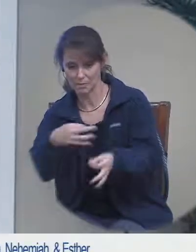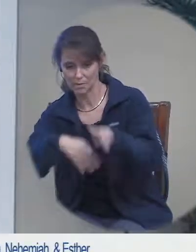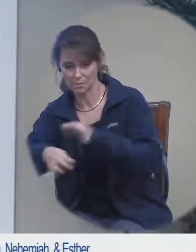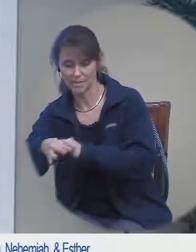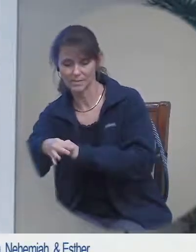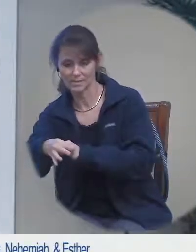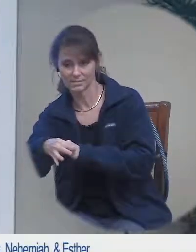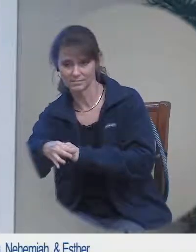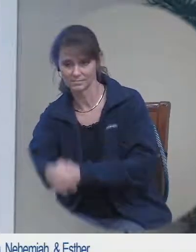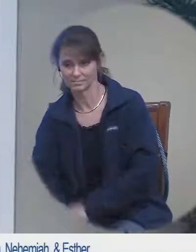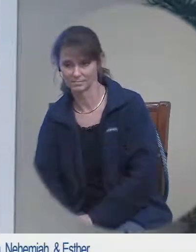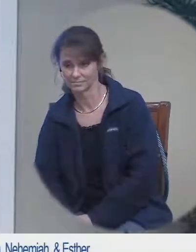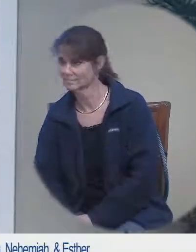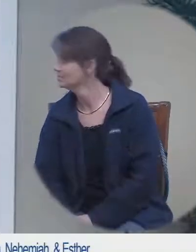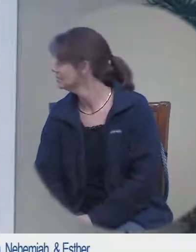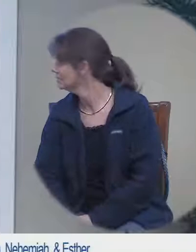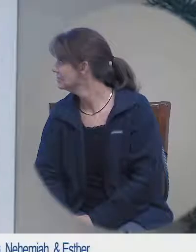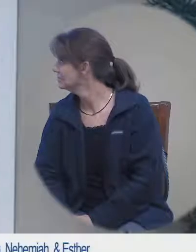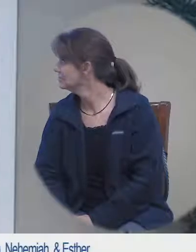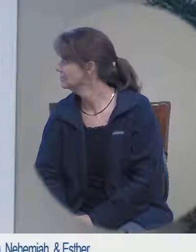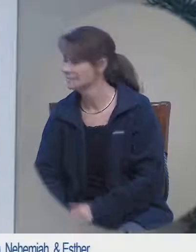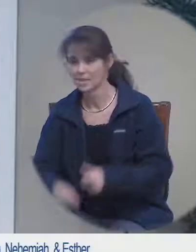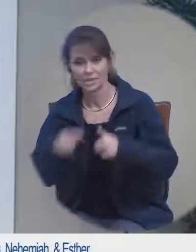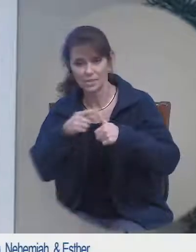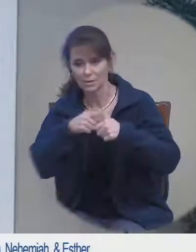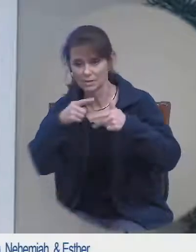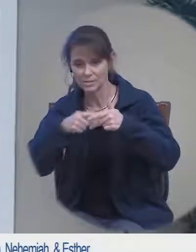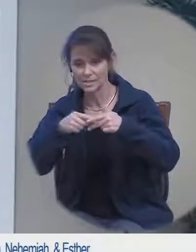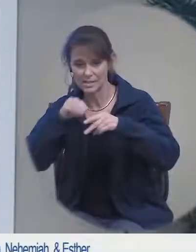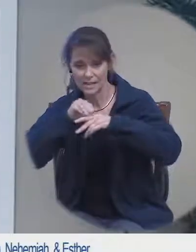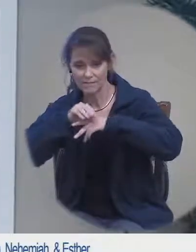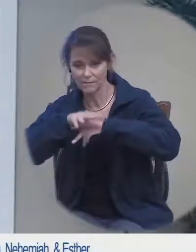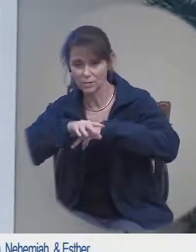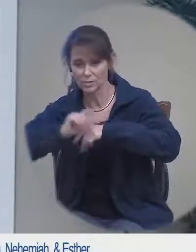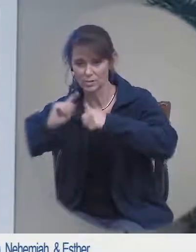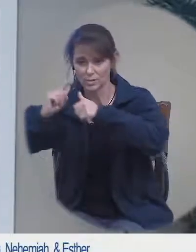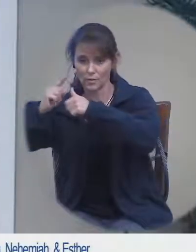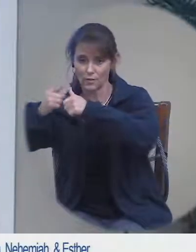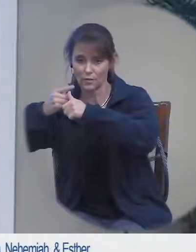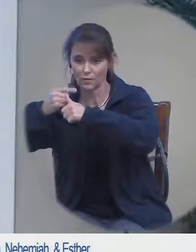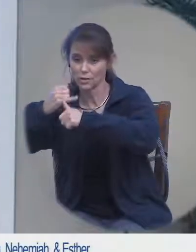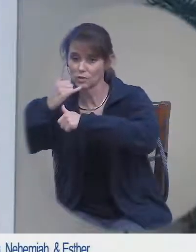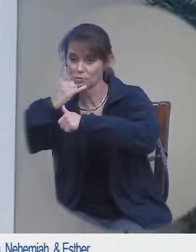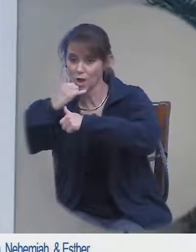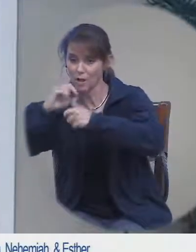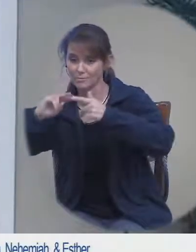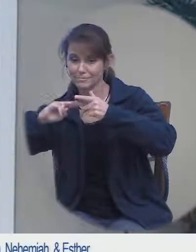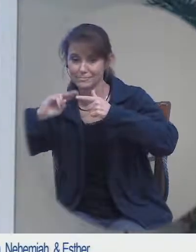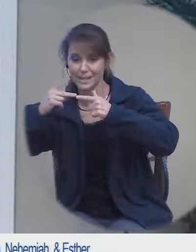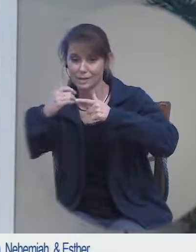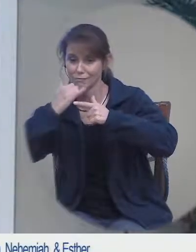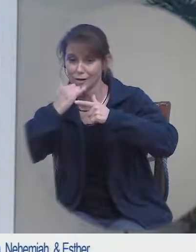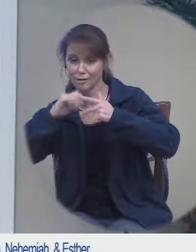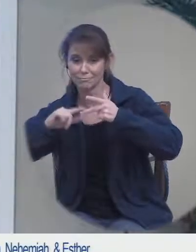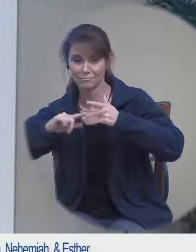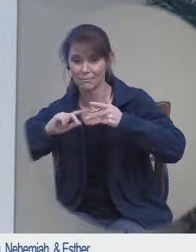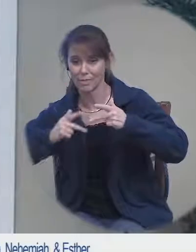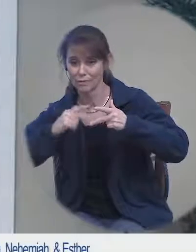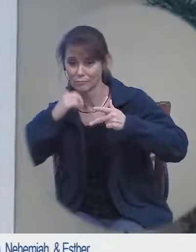trickled down from it. That seems to be part of chapter 13. Two others, and I'll get your